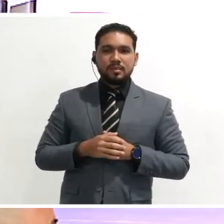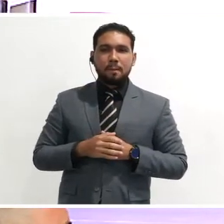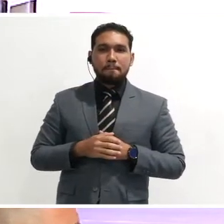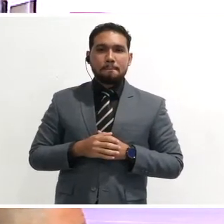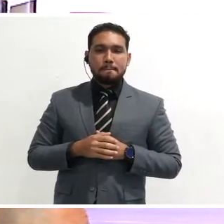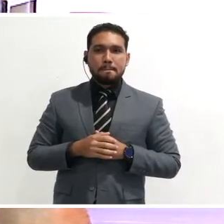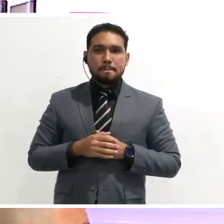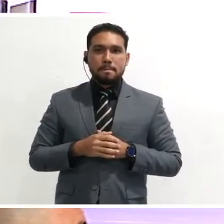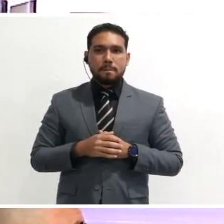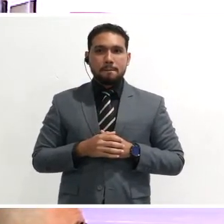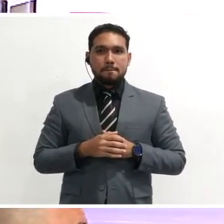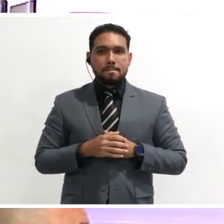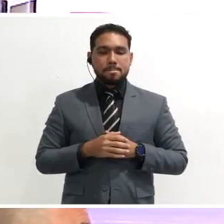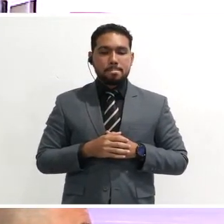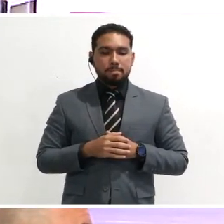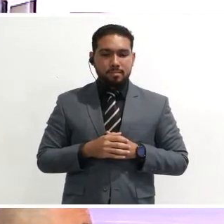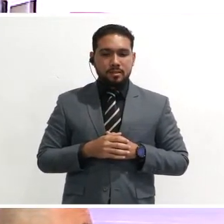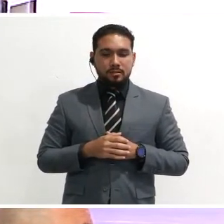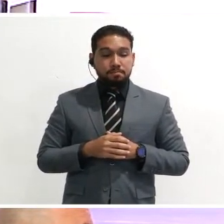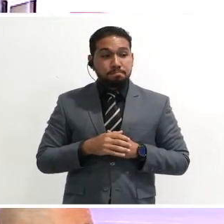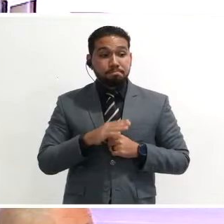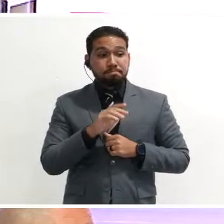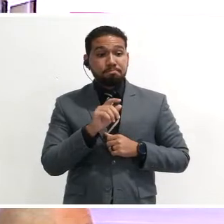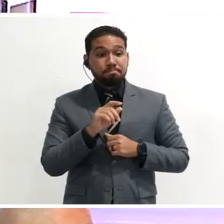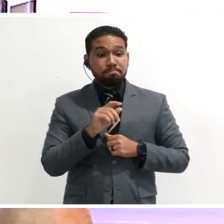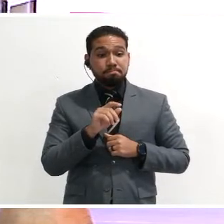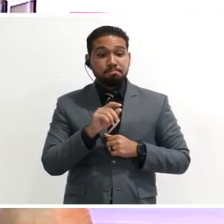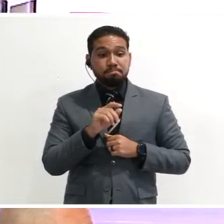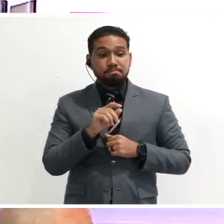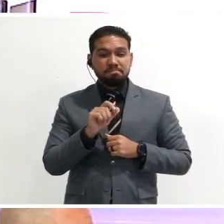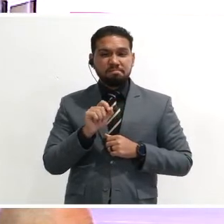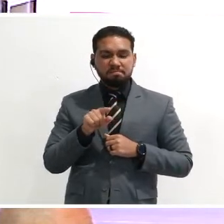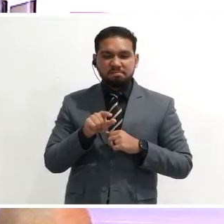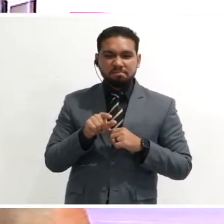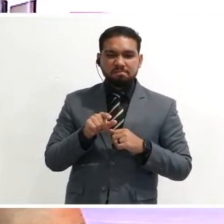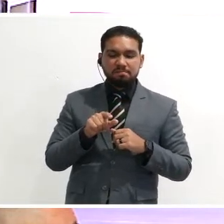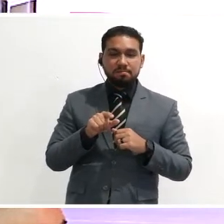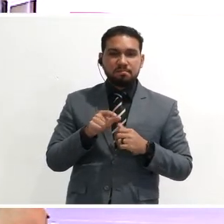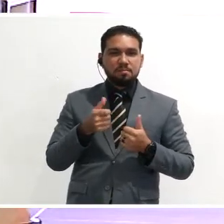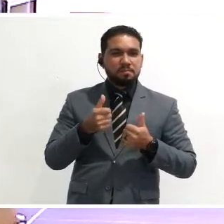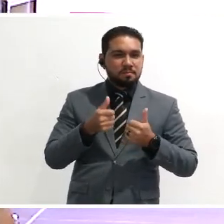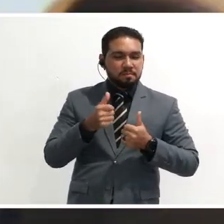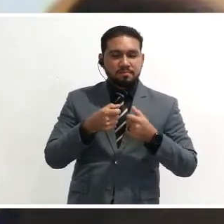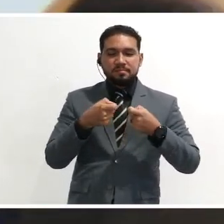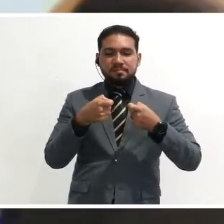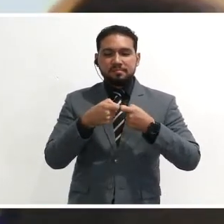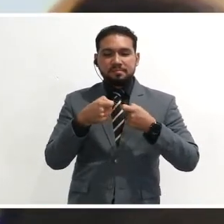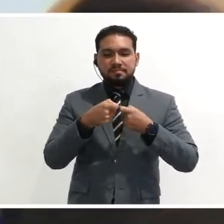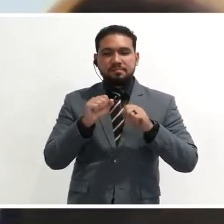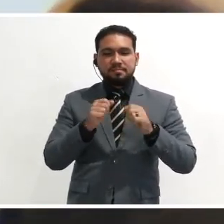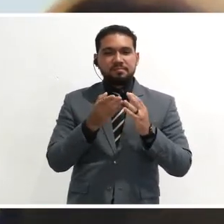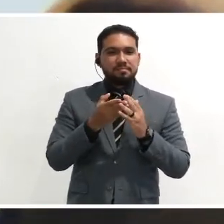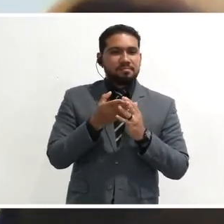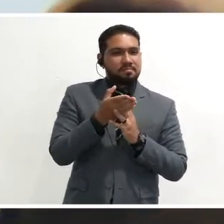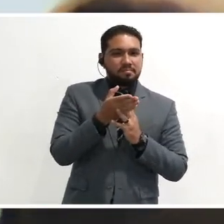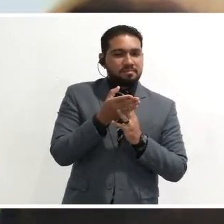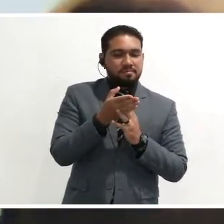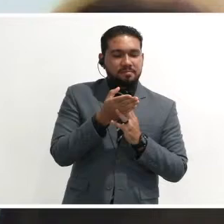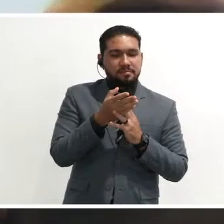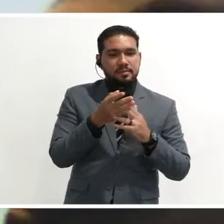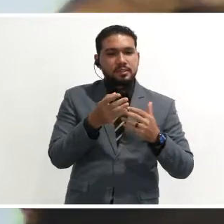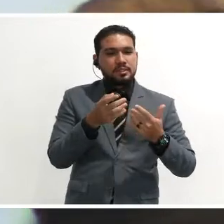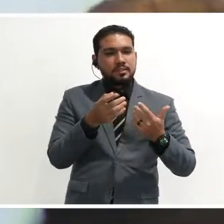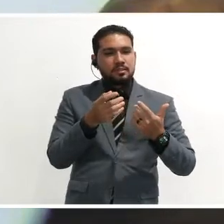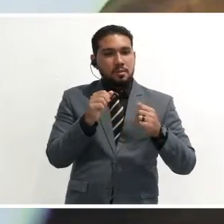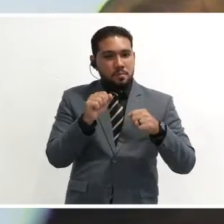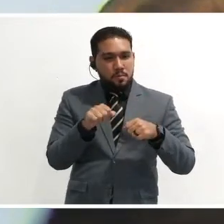of semiconductor we can start integrating, packaging, and assembling in Dominican Republic? And my second